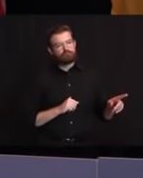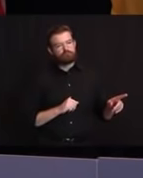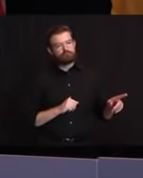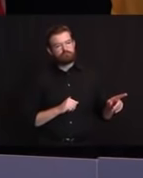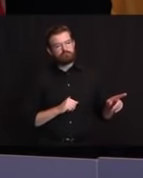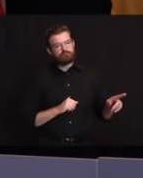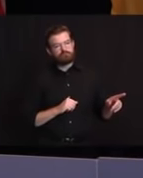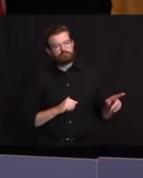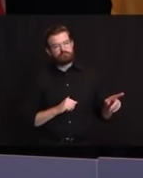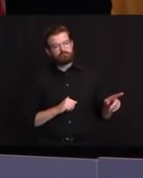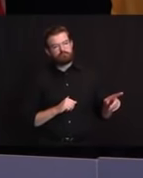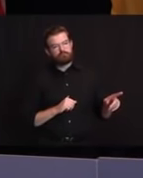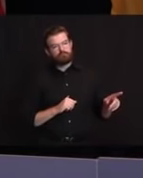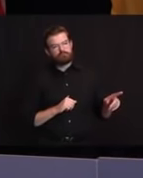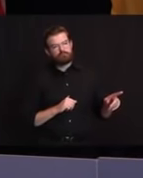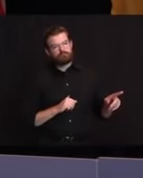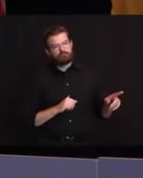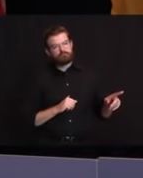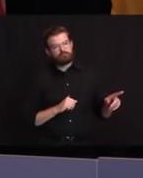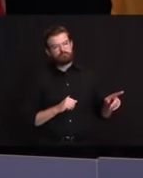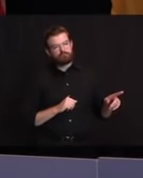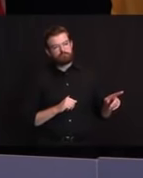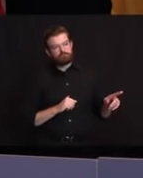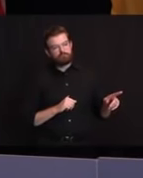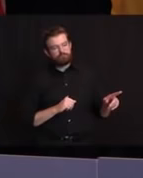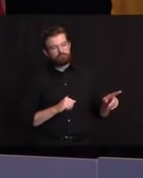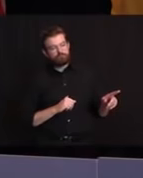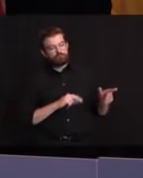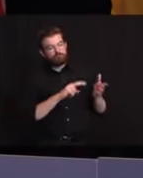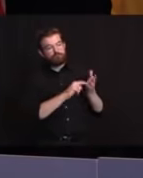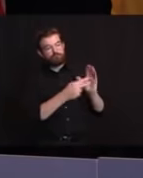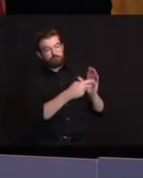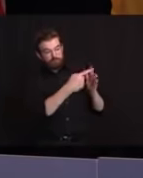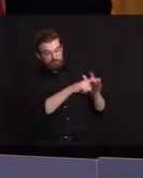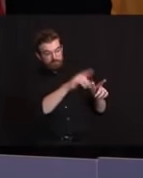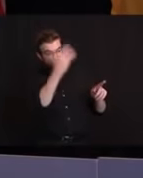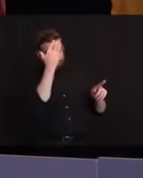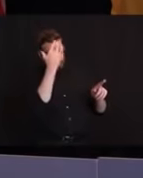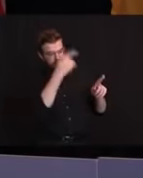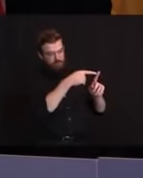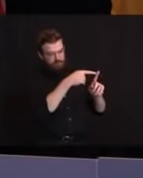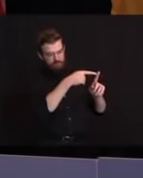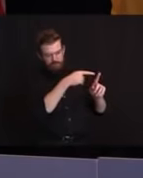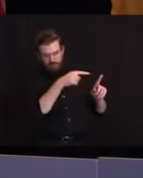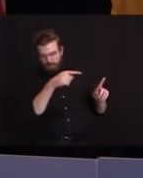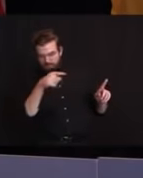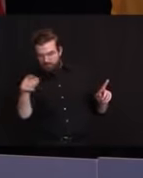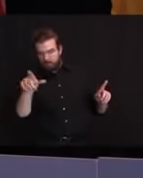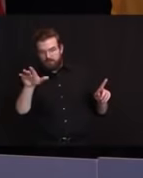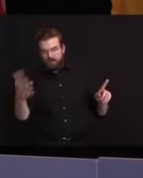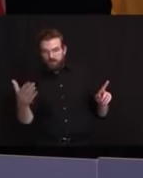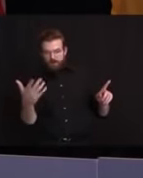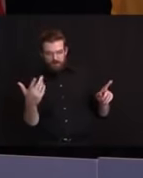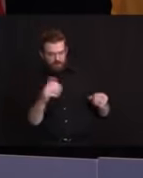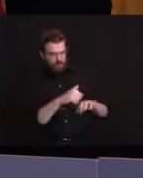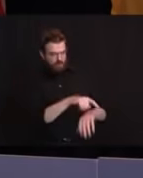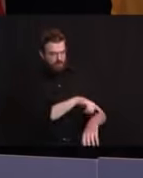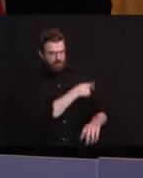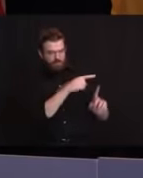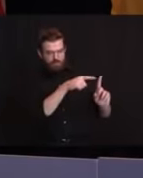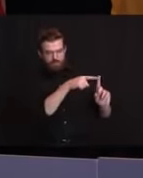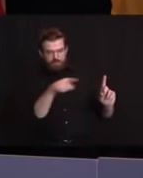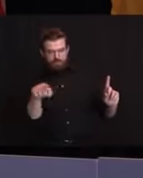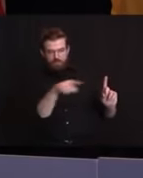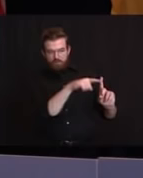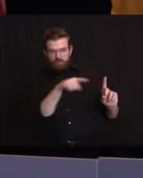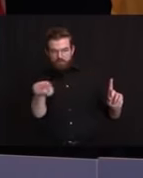death, which gives you a more accurate assessment of what's really happening than by the date of report. So do I think that we'll get there? Yes, I think